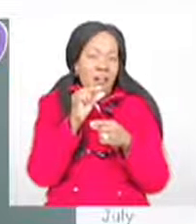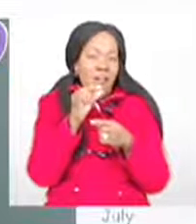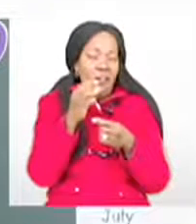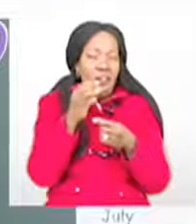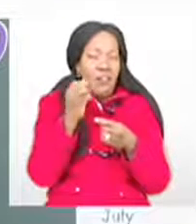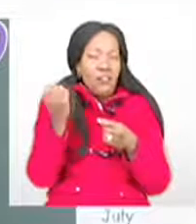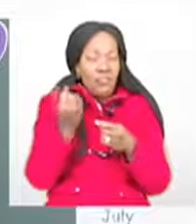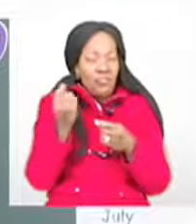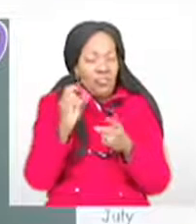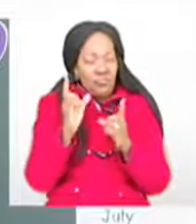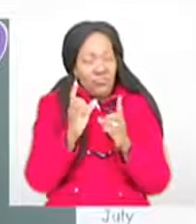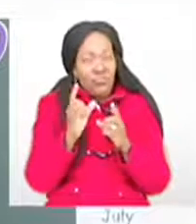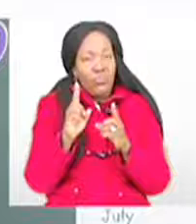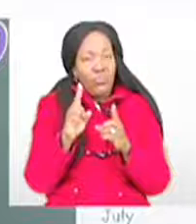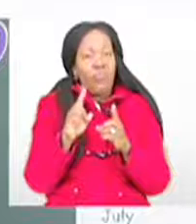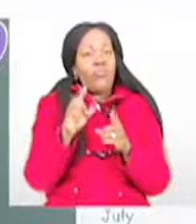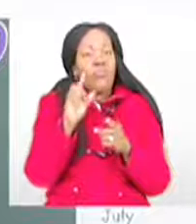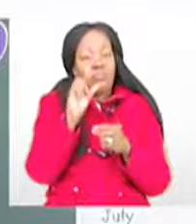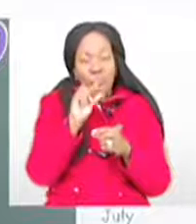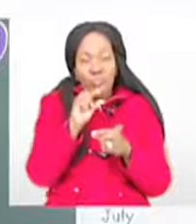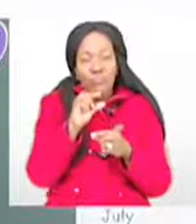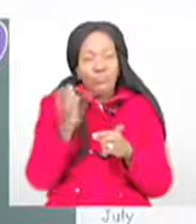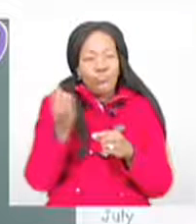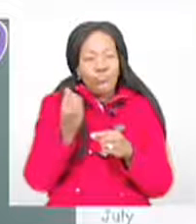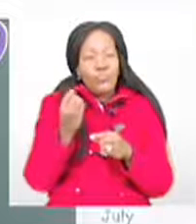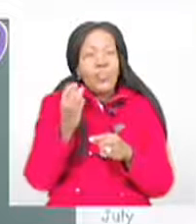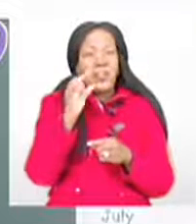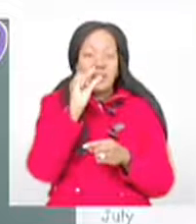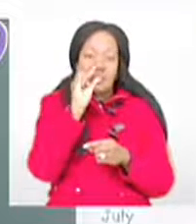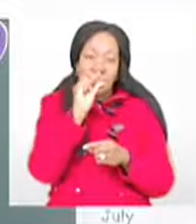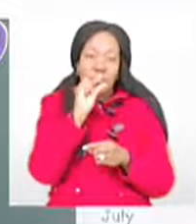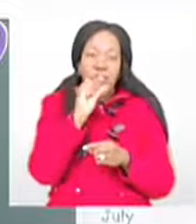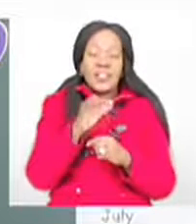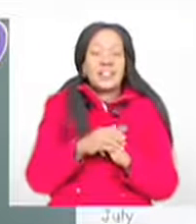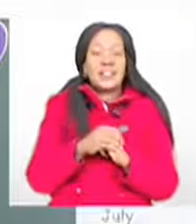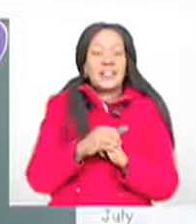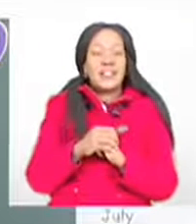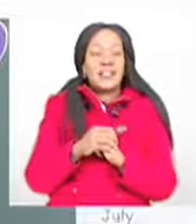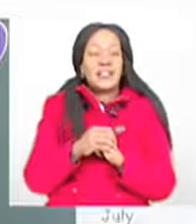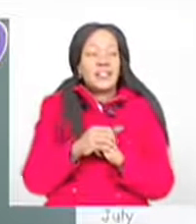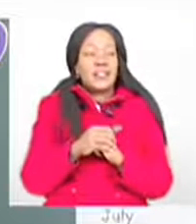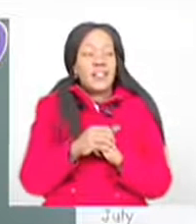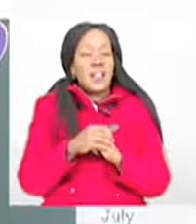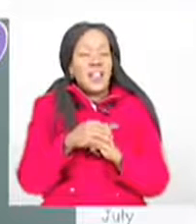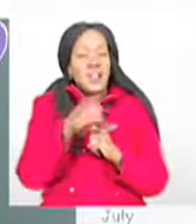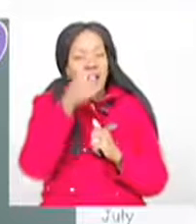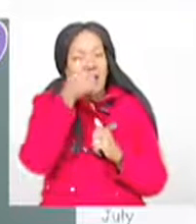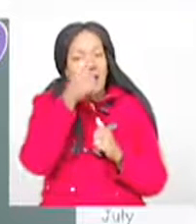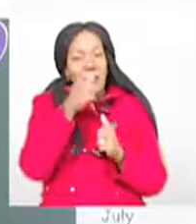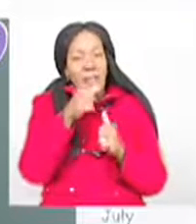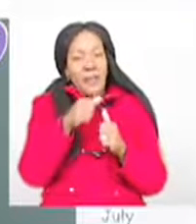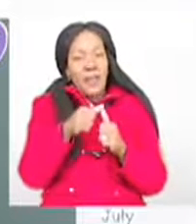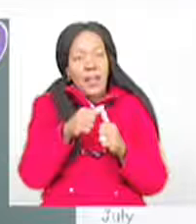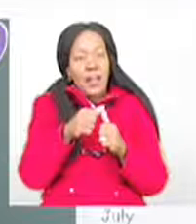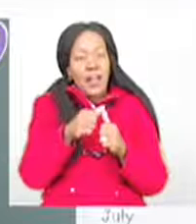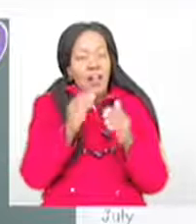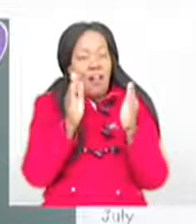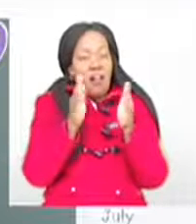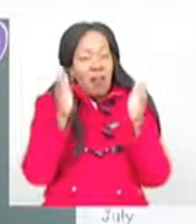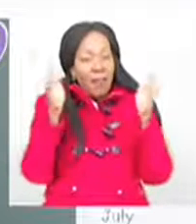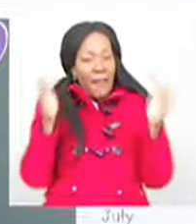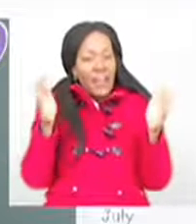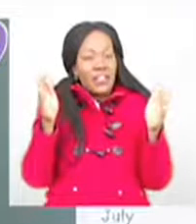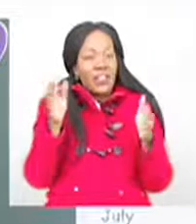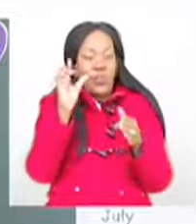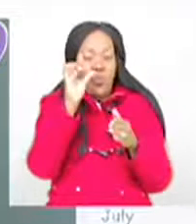box is the smallest. So we must remember biggest